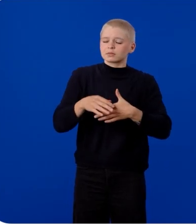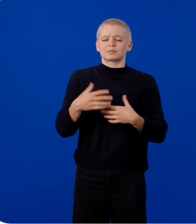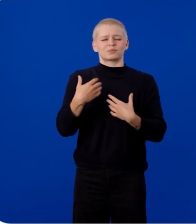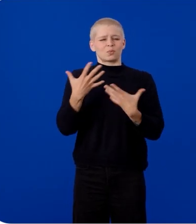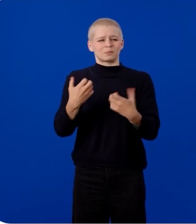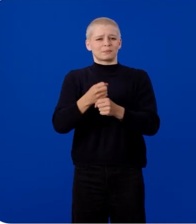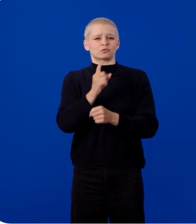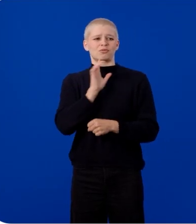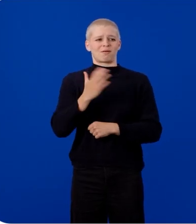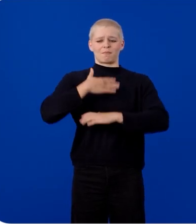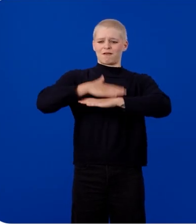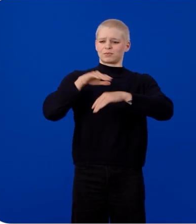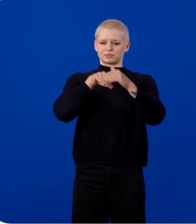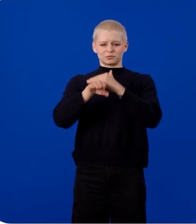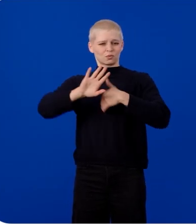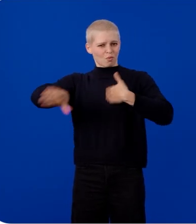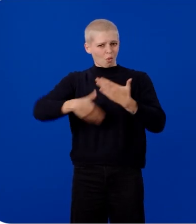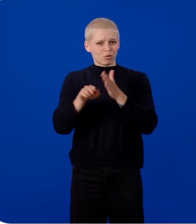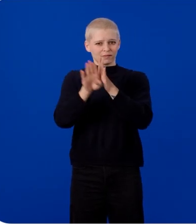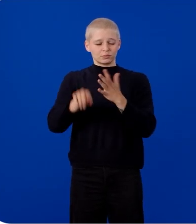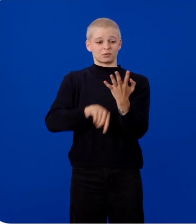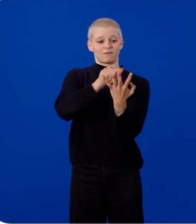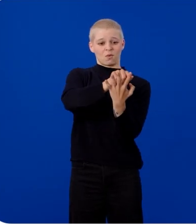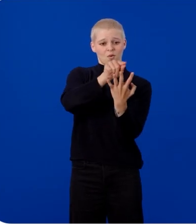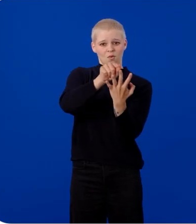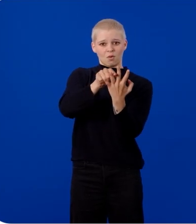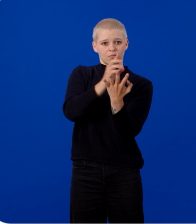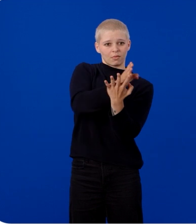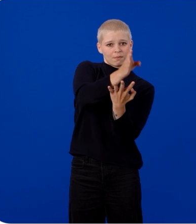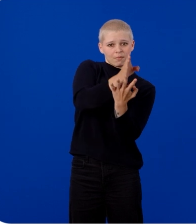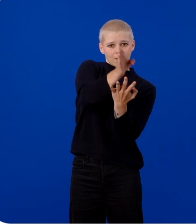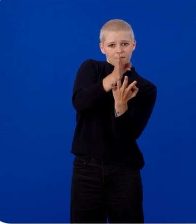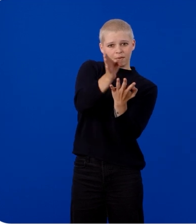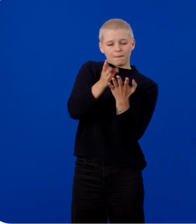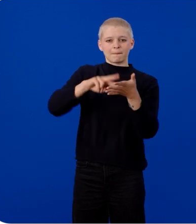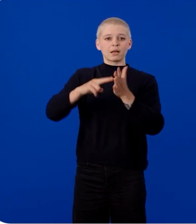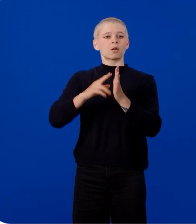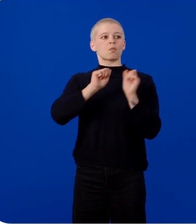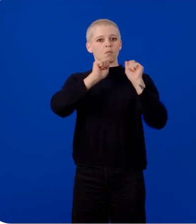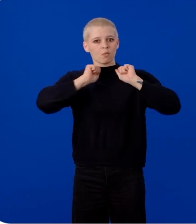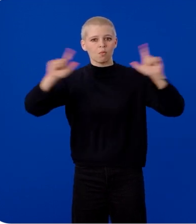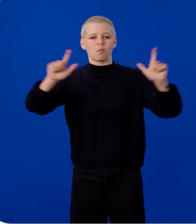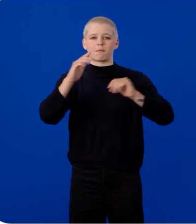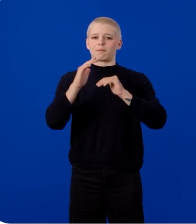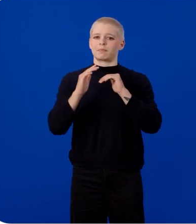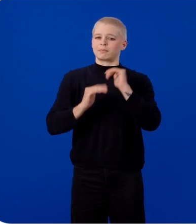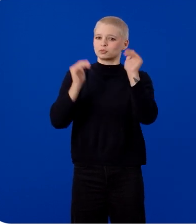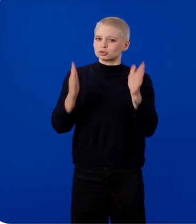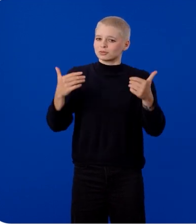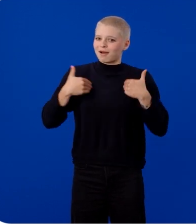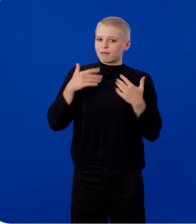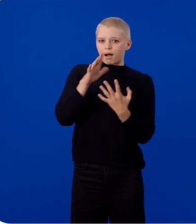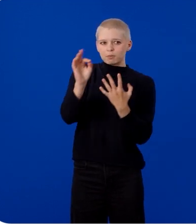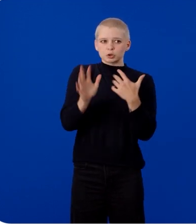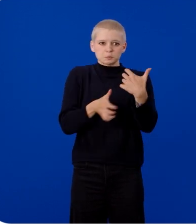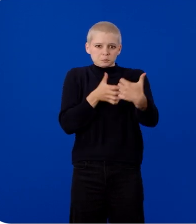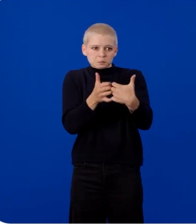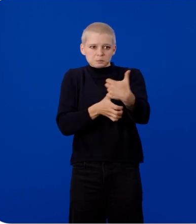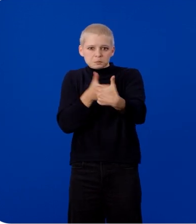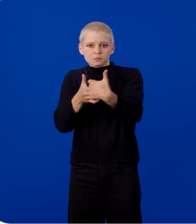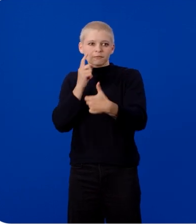developers. These 4 build paths give all builders real options to create experiences for Meta Horizon